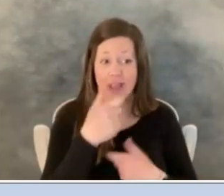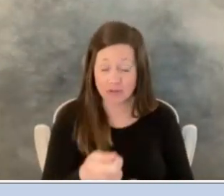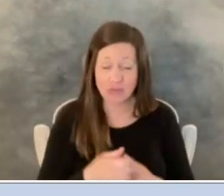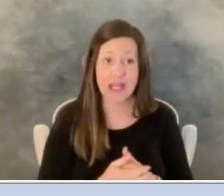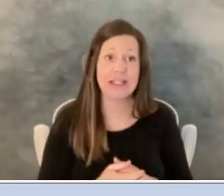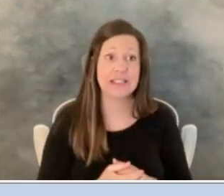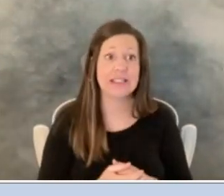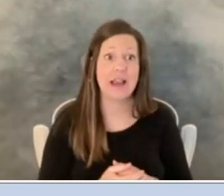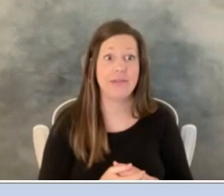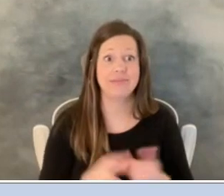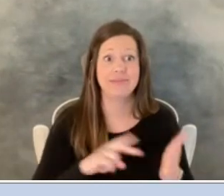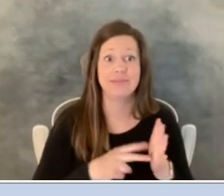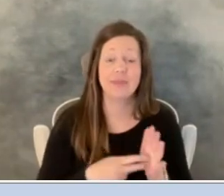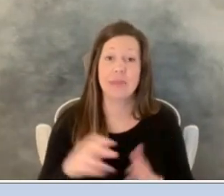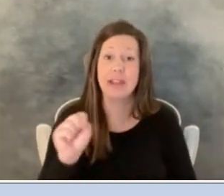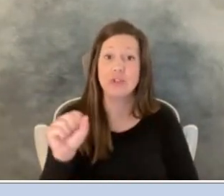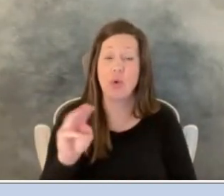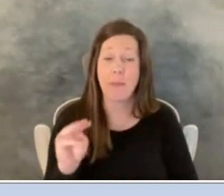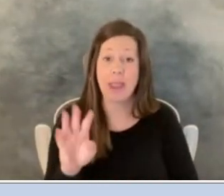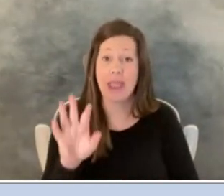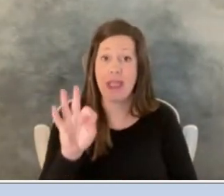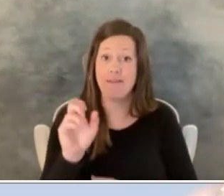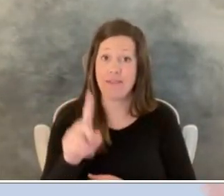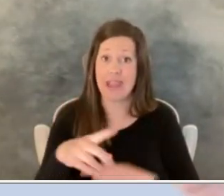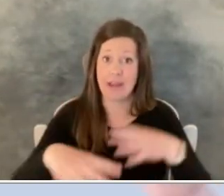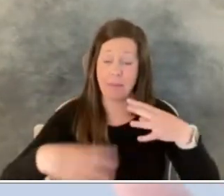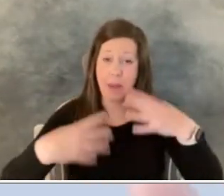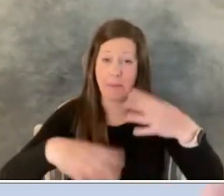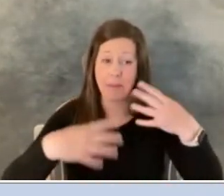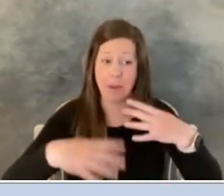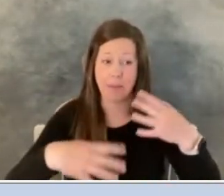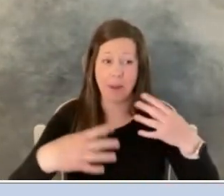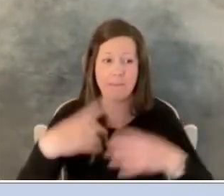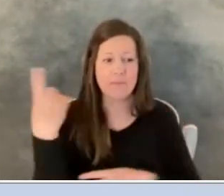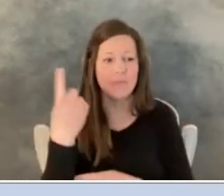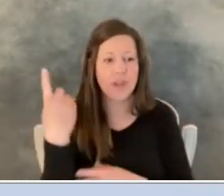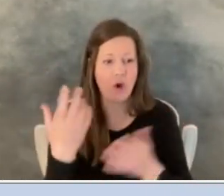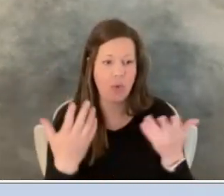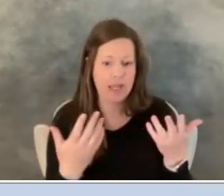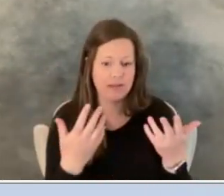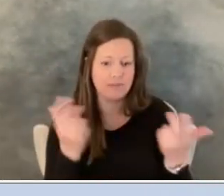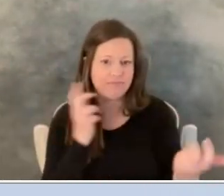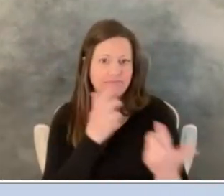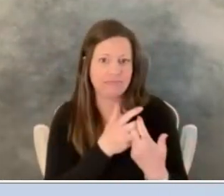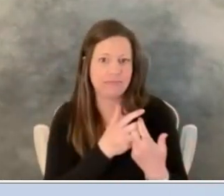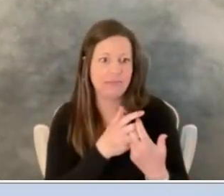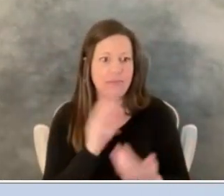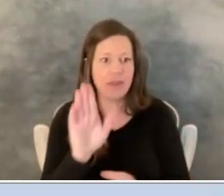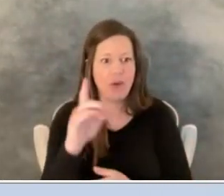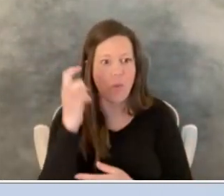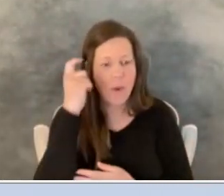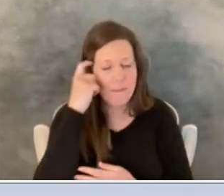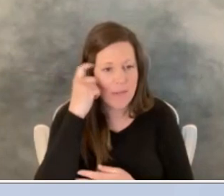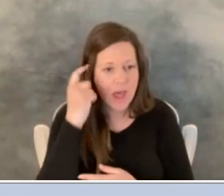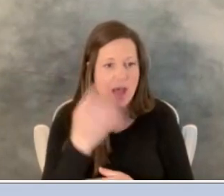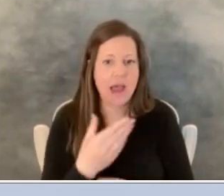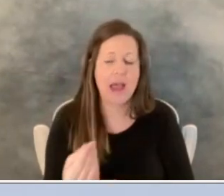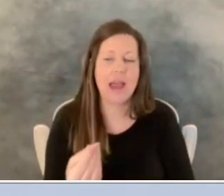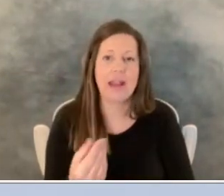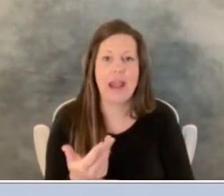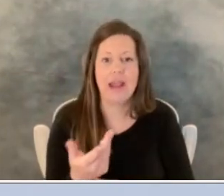that media feed is always giving you stuff which is getting your mind attached to that. You are having surge